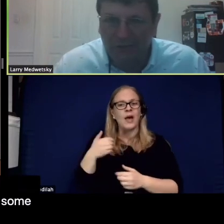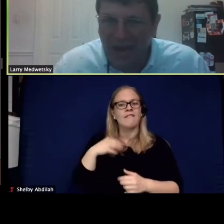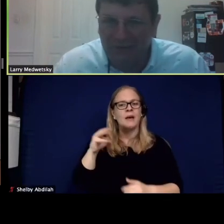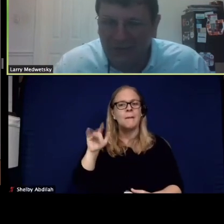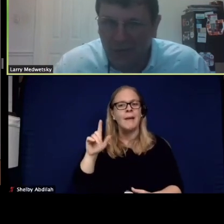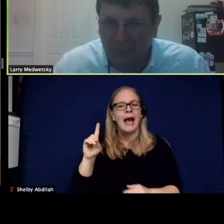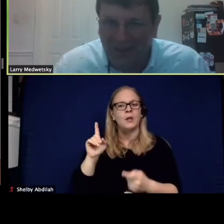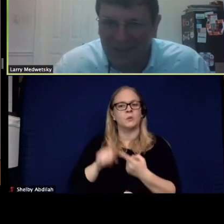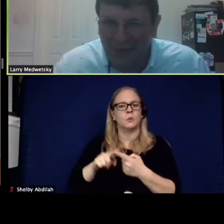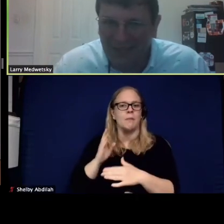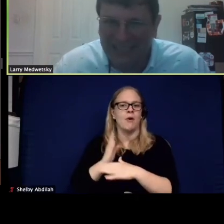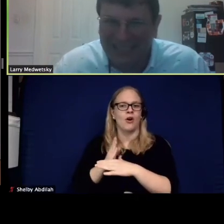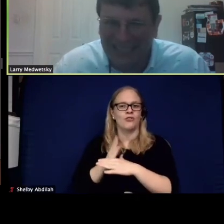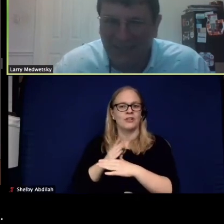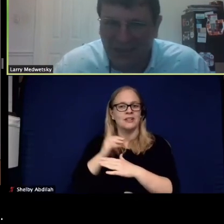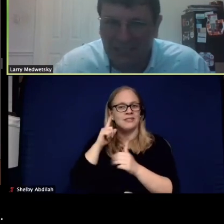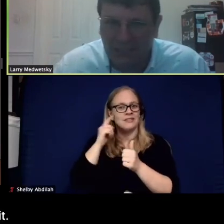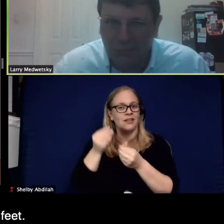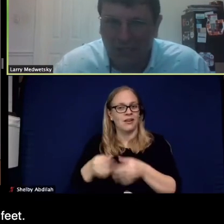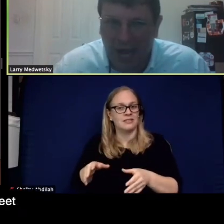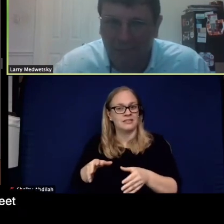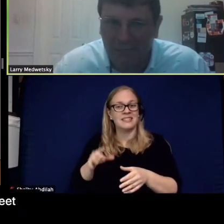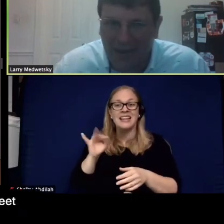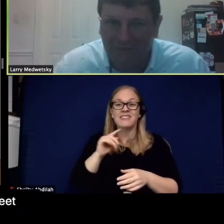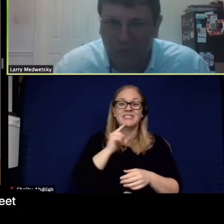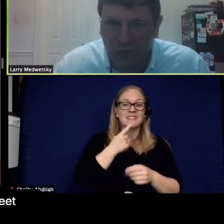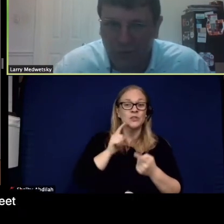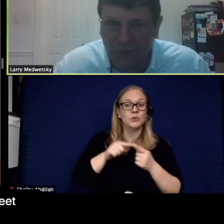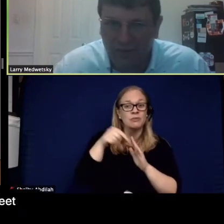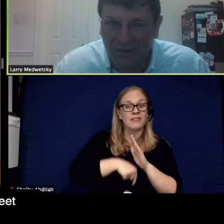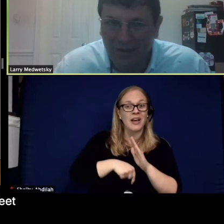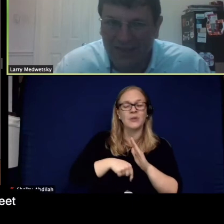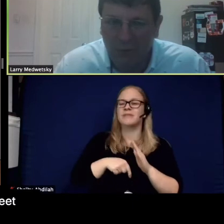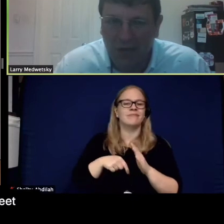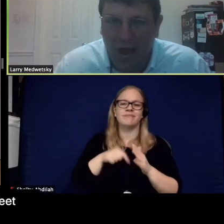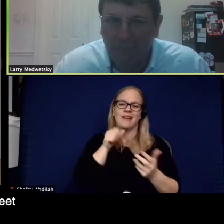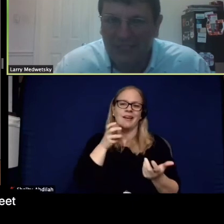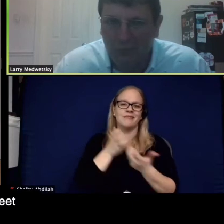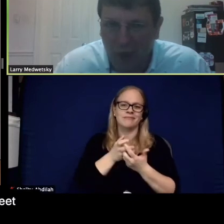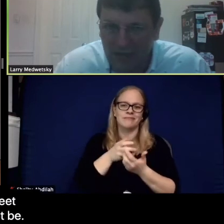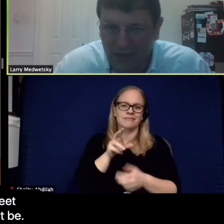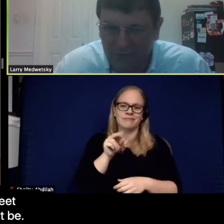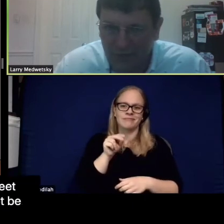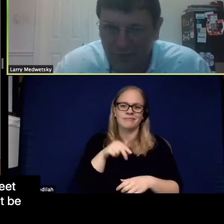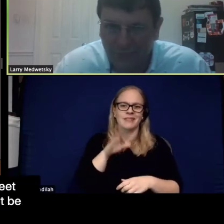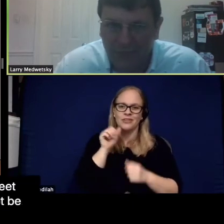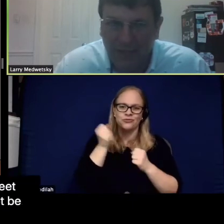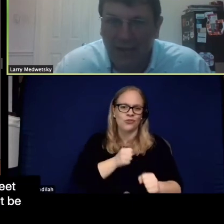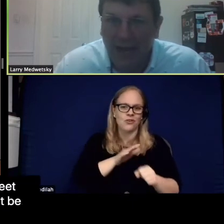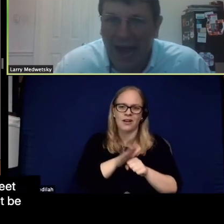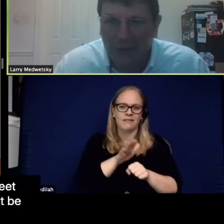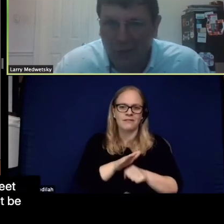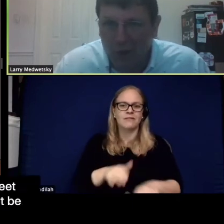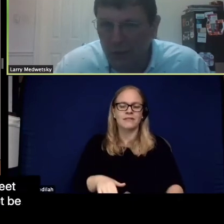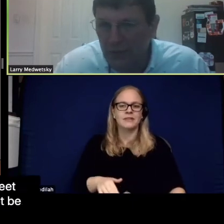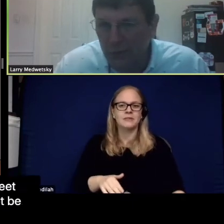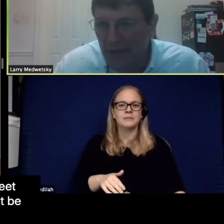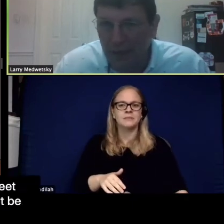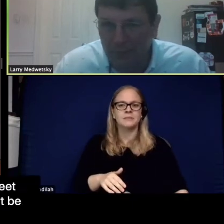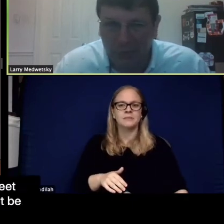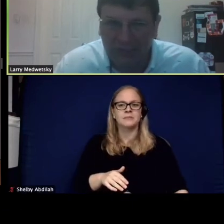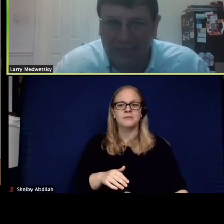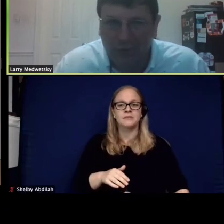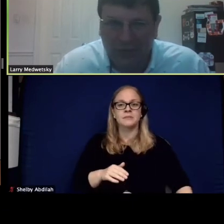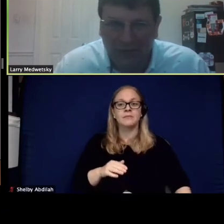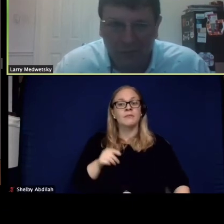So if you have a severe, profound hearing loss, these devices will not be made for you. They will not be strong enough for you. And you'll be